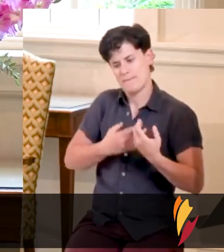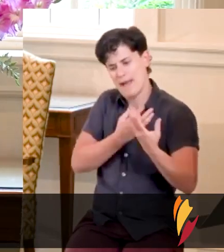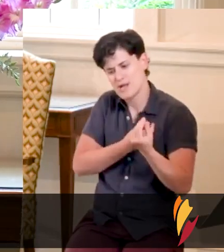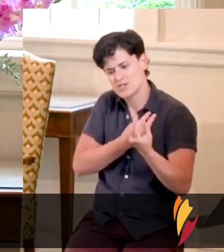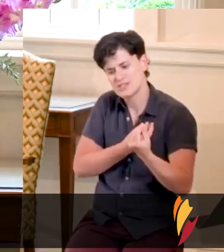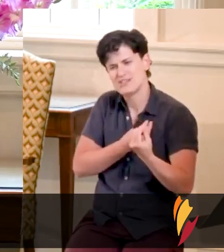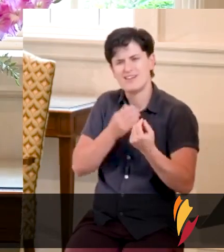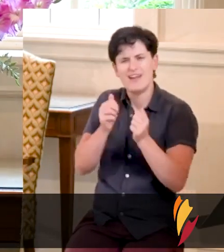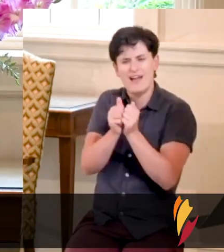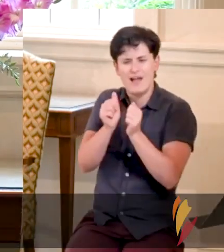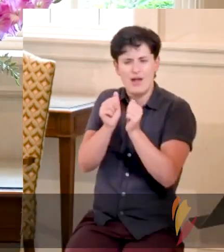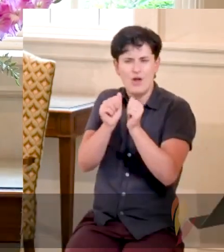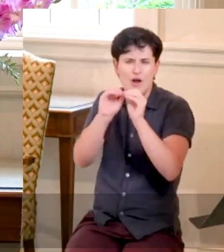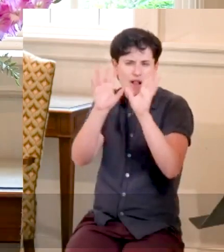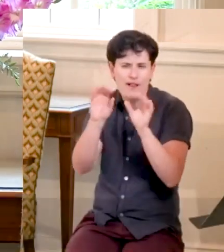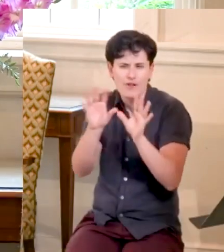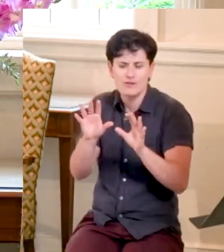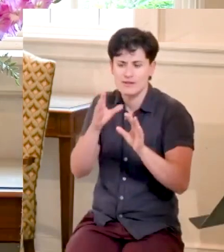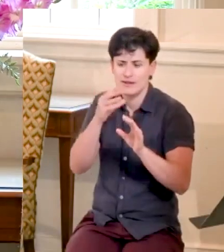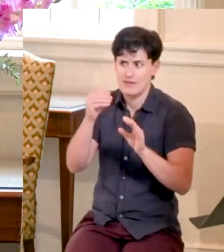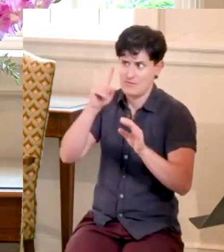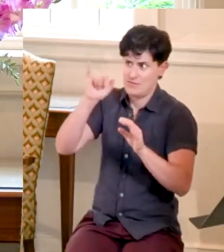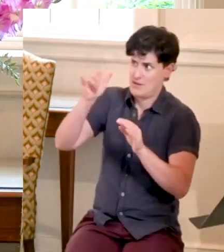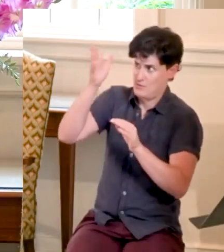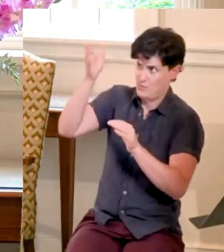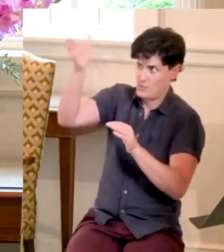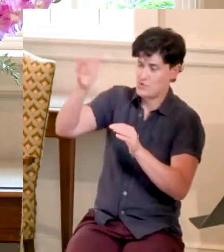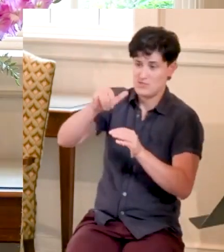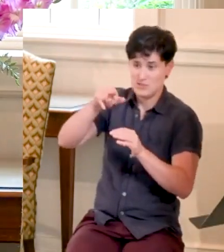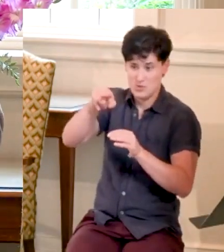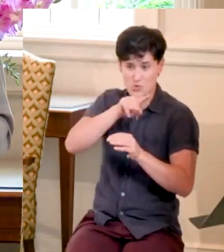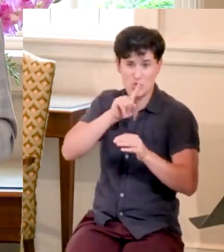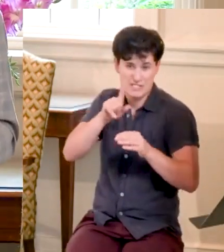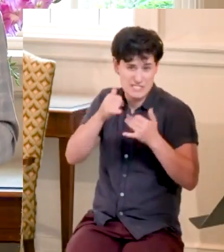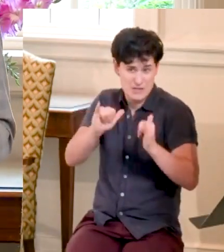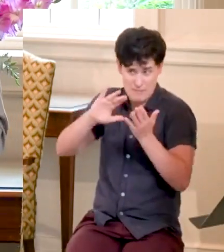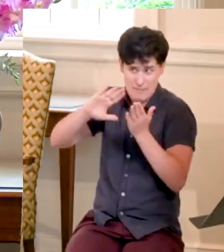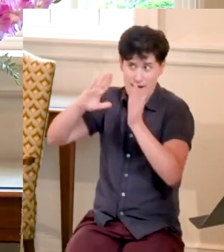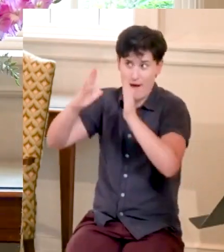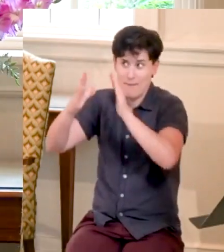clarity, and for the future you are still becoming.